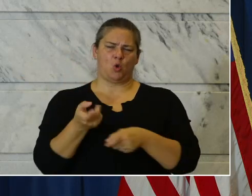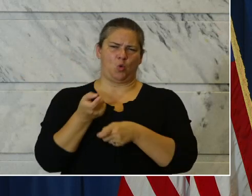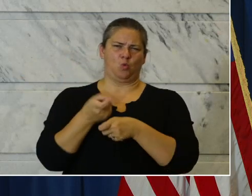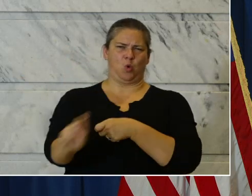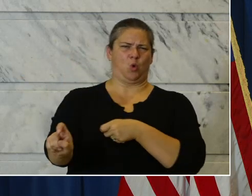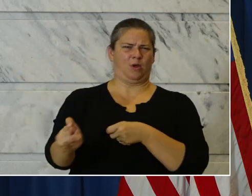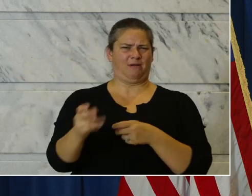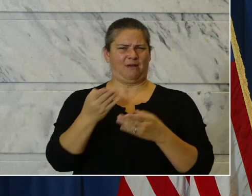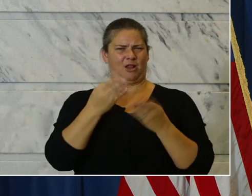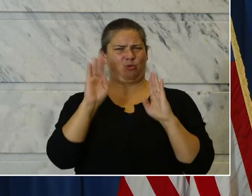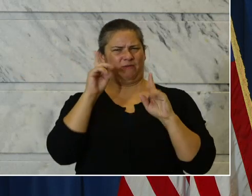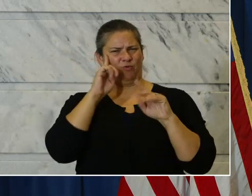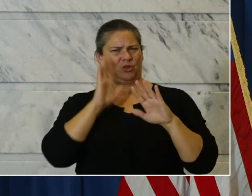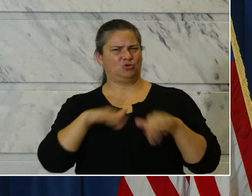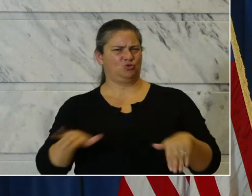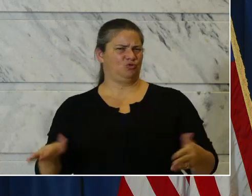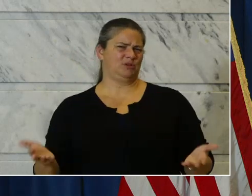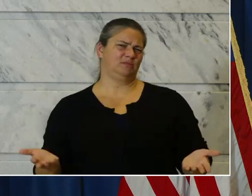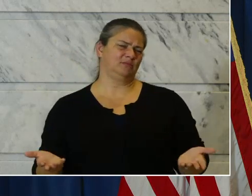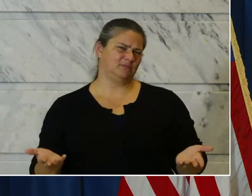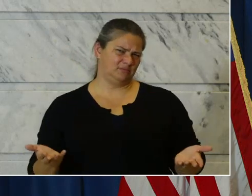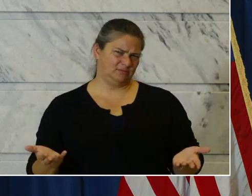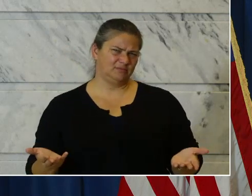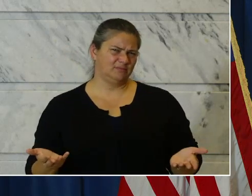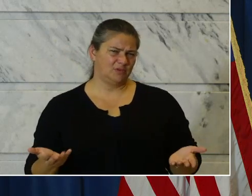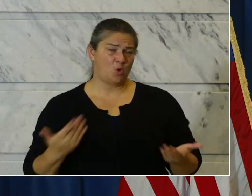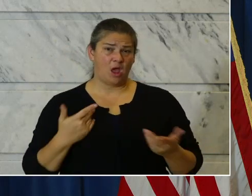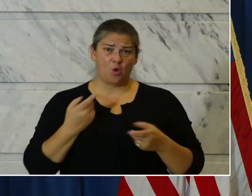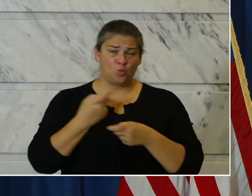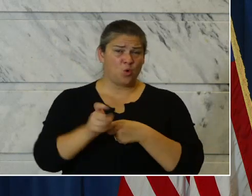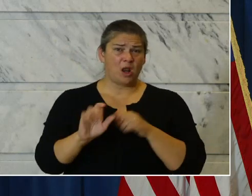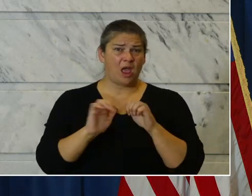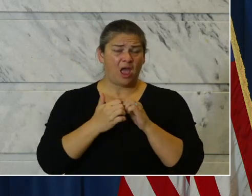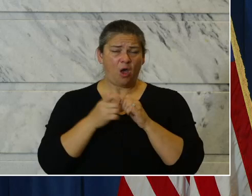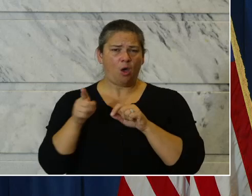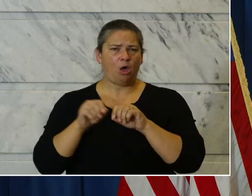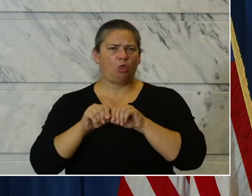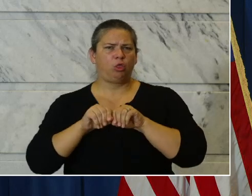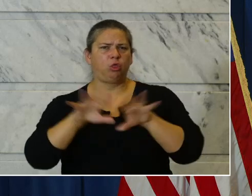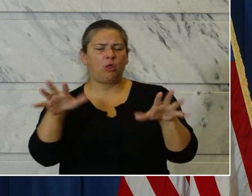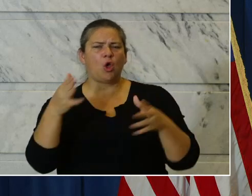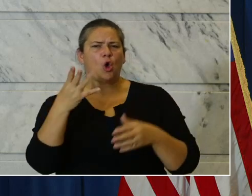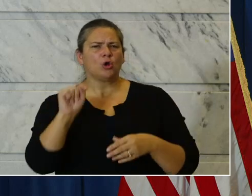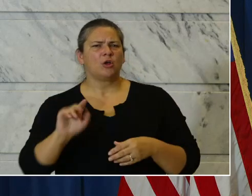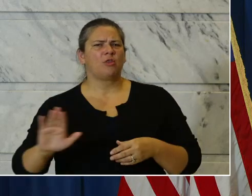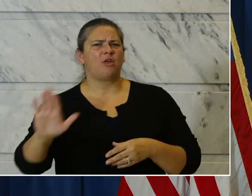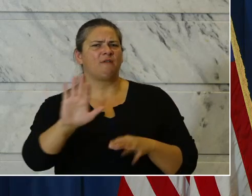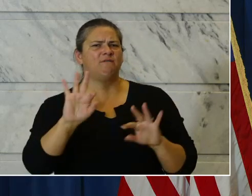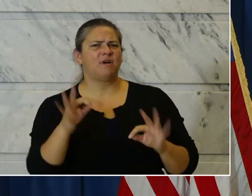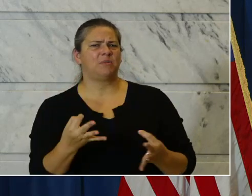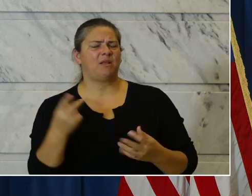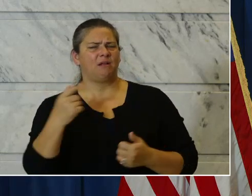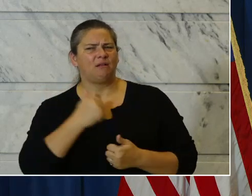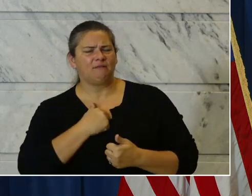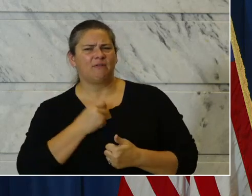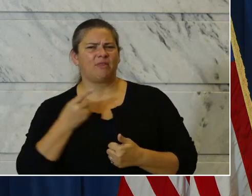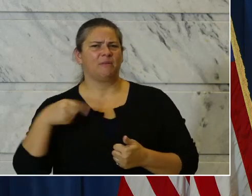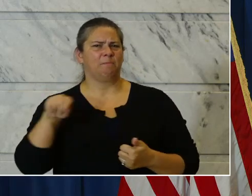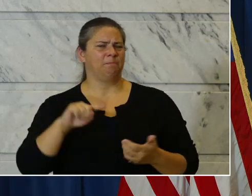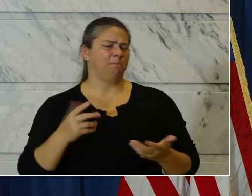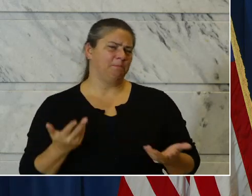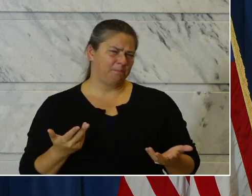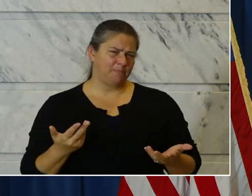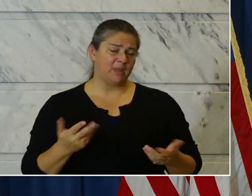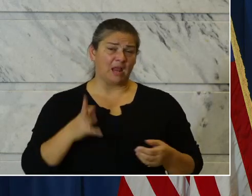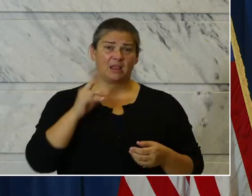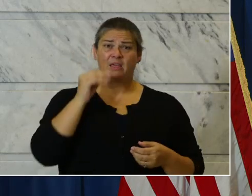kids by it spreading a virus that can harm people they love. Also, we got to think about how much